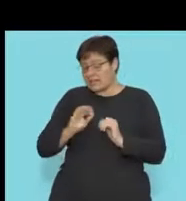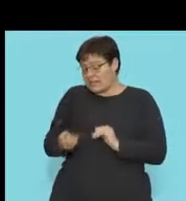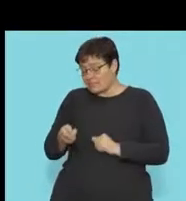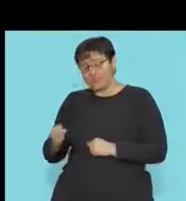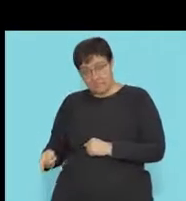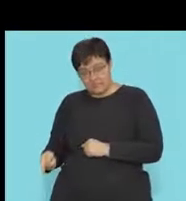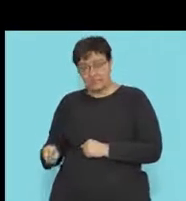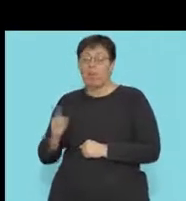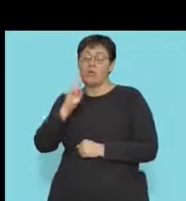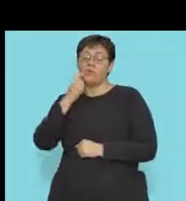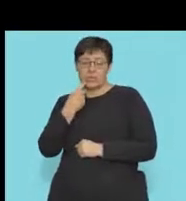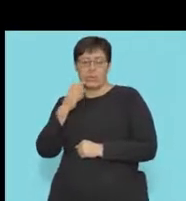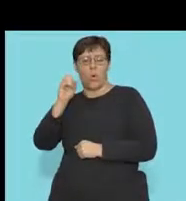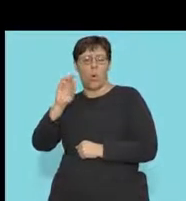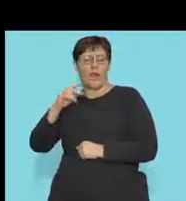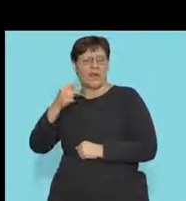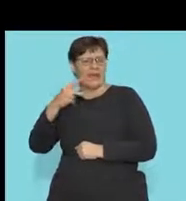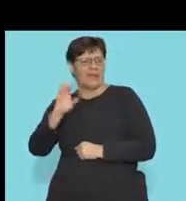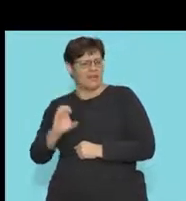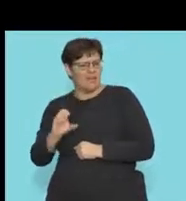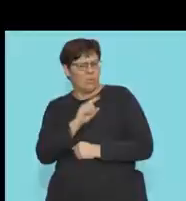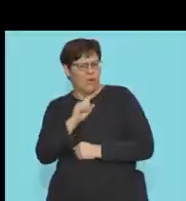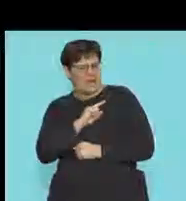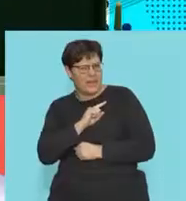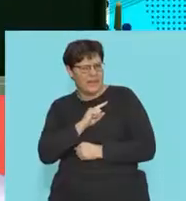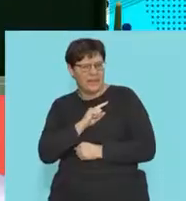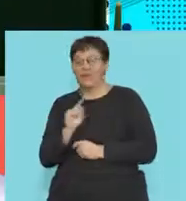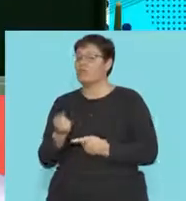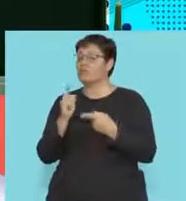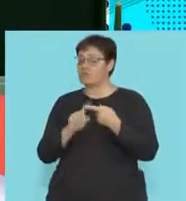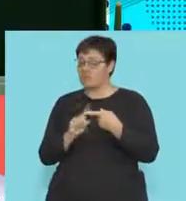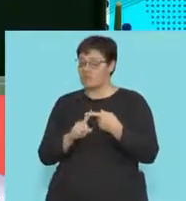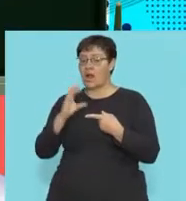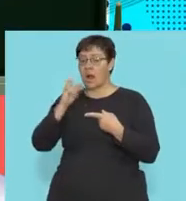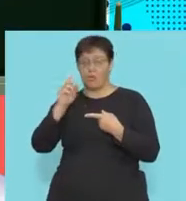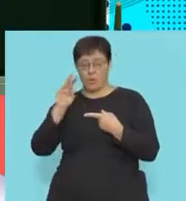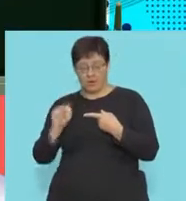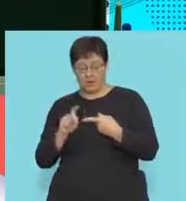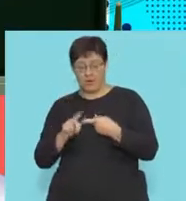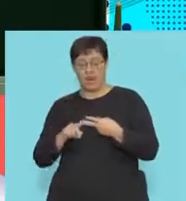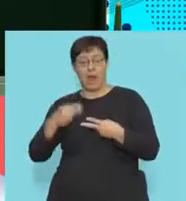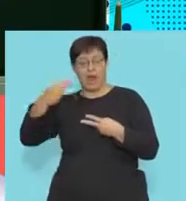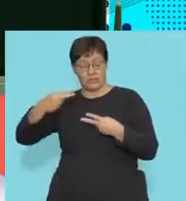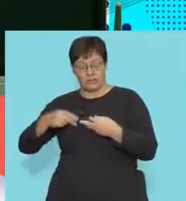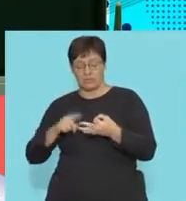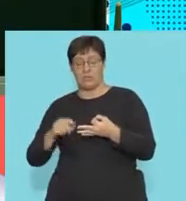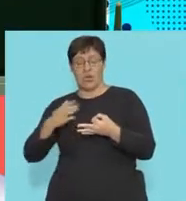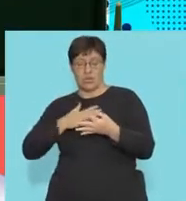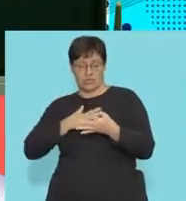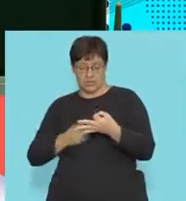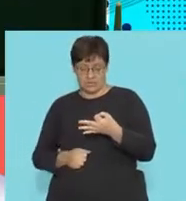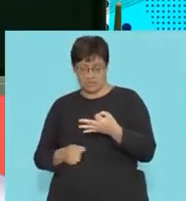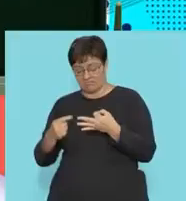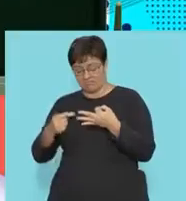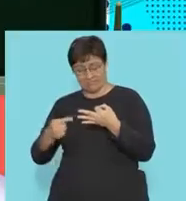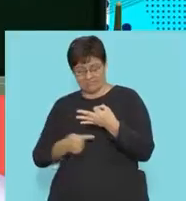is an organic molecule. Why do we refer to it as an organic molecule? Firstly, it contains carbon, hydrogen, and oxygen. And